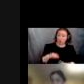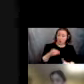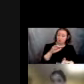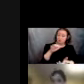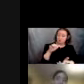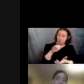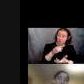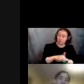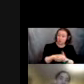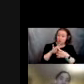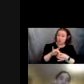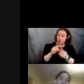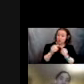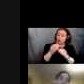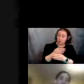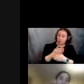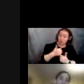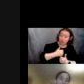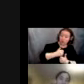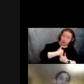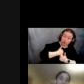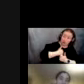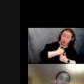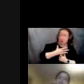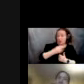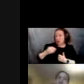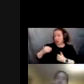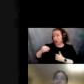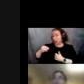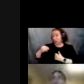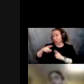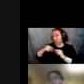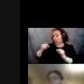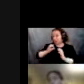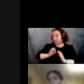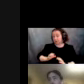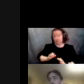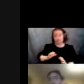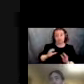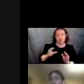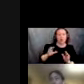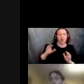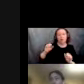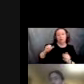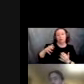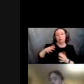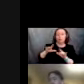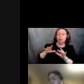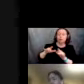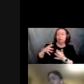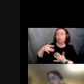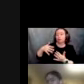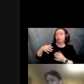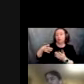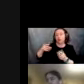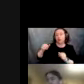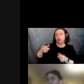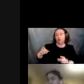Japanese citizens. You know, fraternizing was sort of okay, you know, it happened. And so the government finally said, all